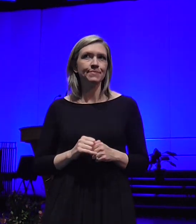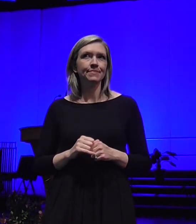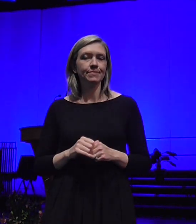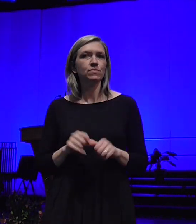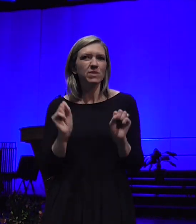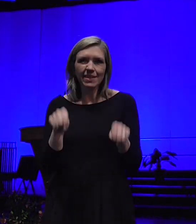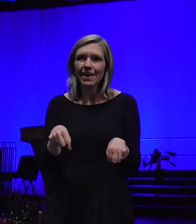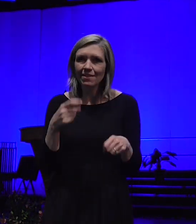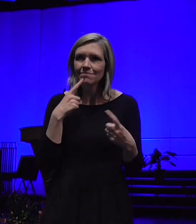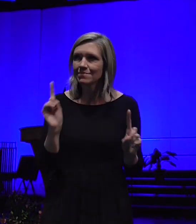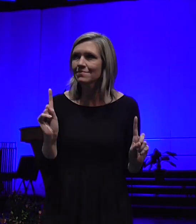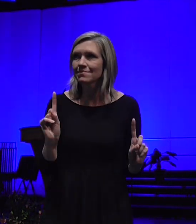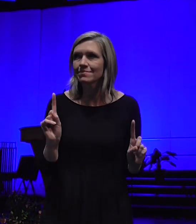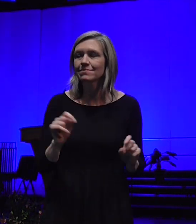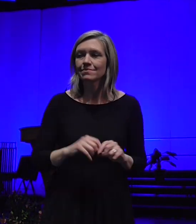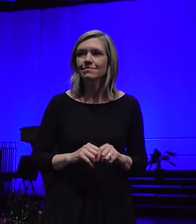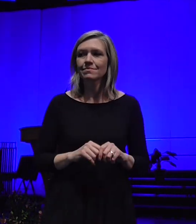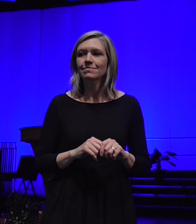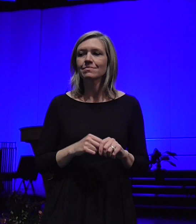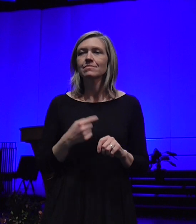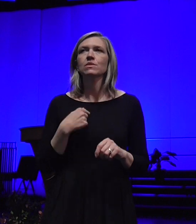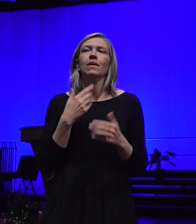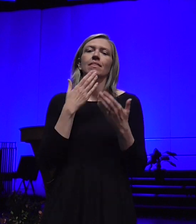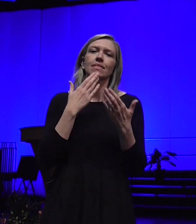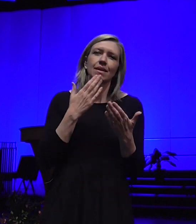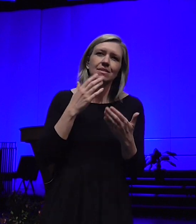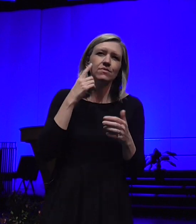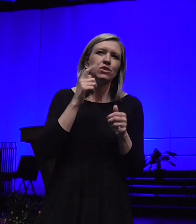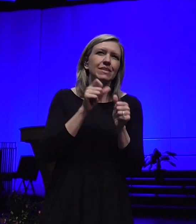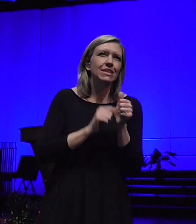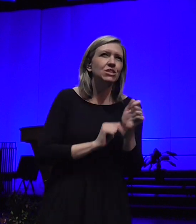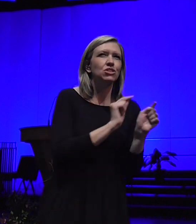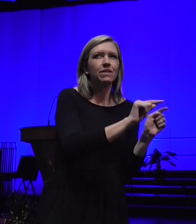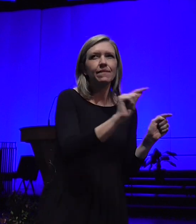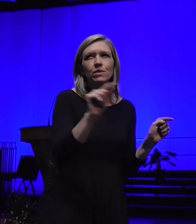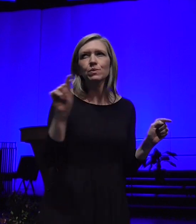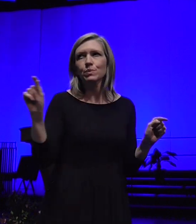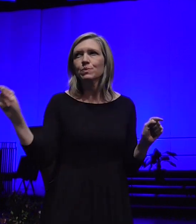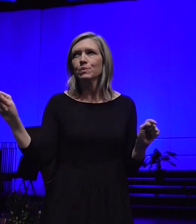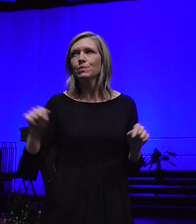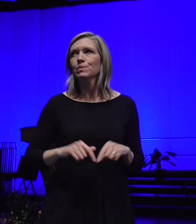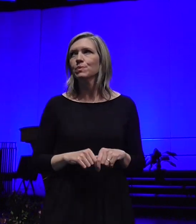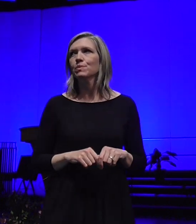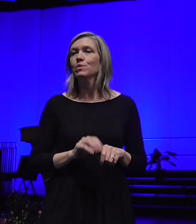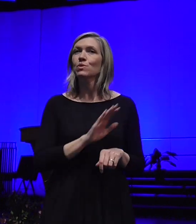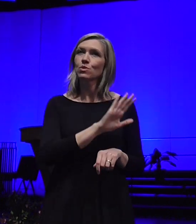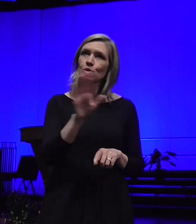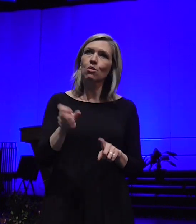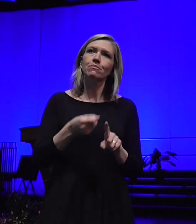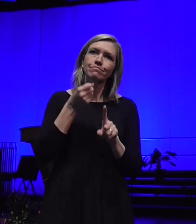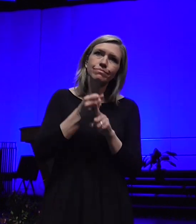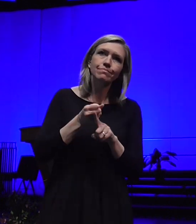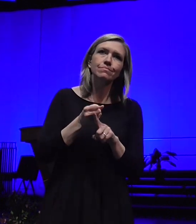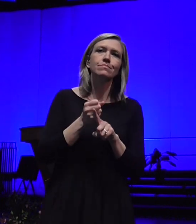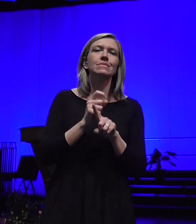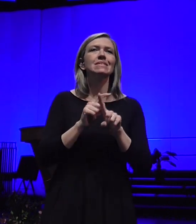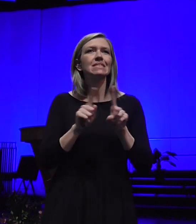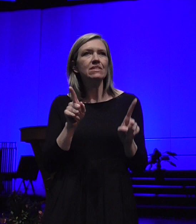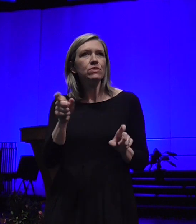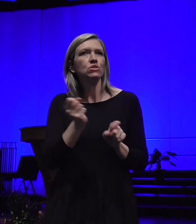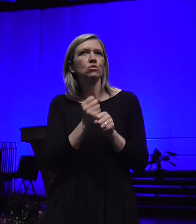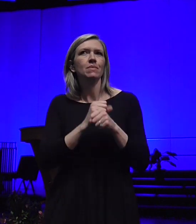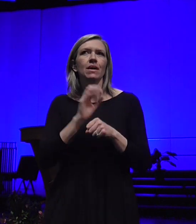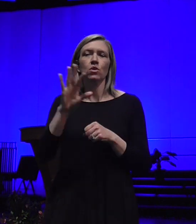We can do it. So I give thanks for each of you, for the difference that you make with your consciousness, with